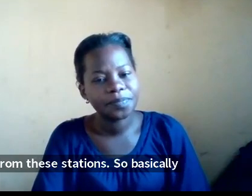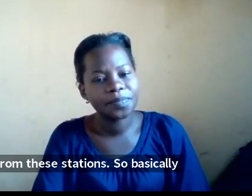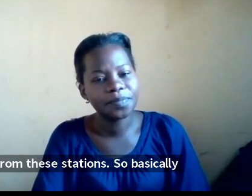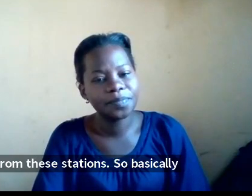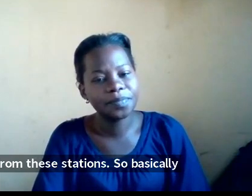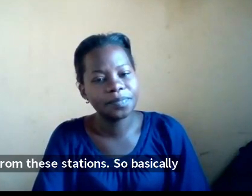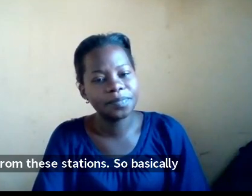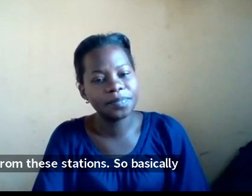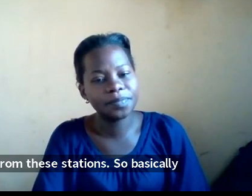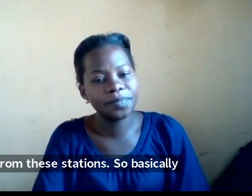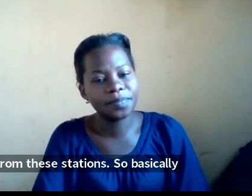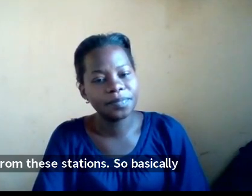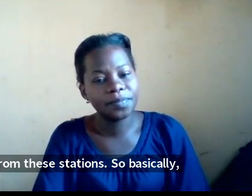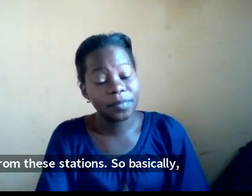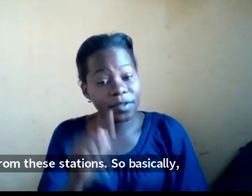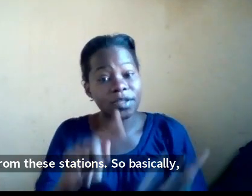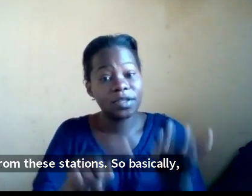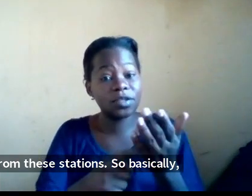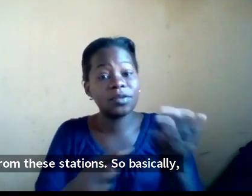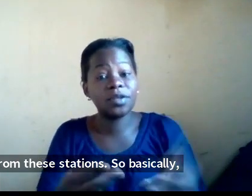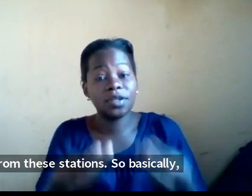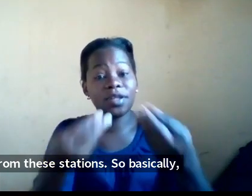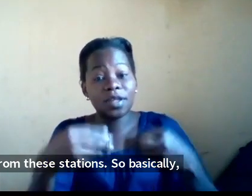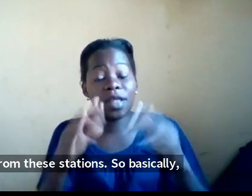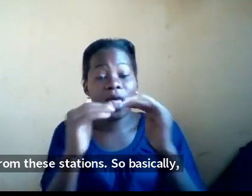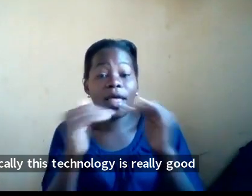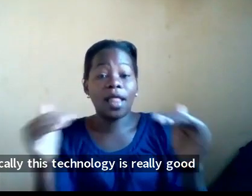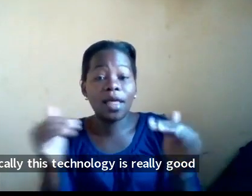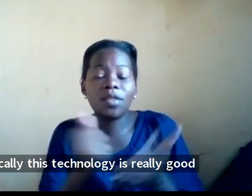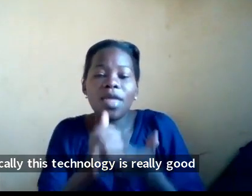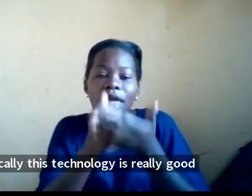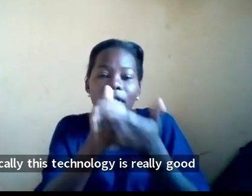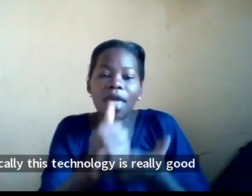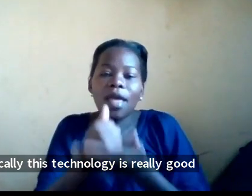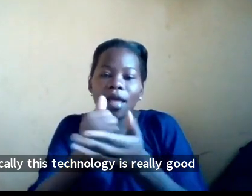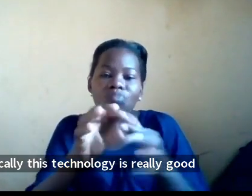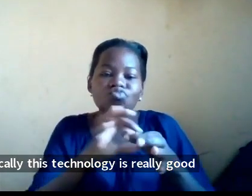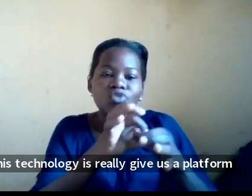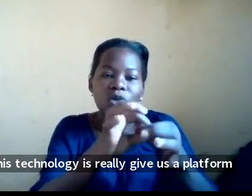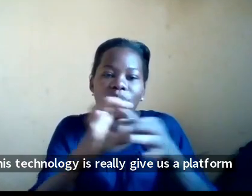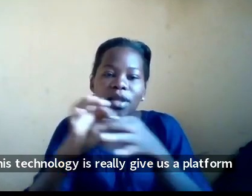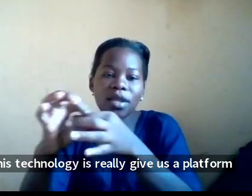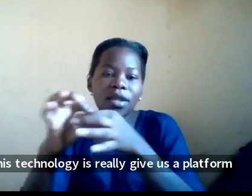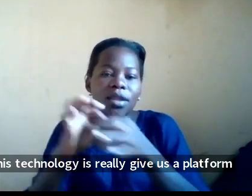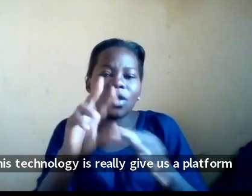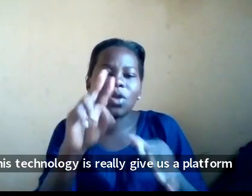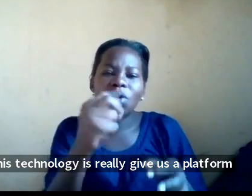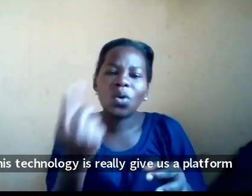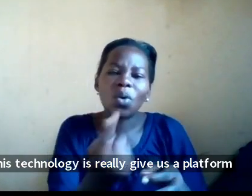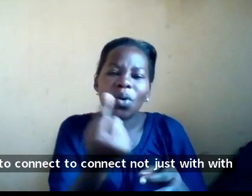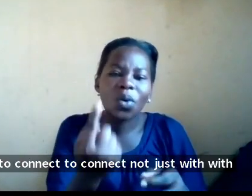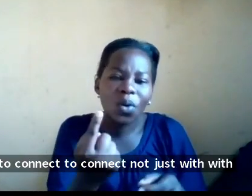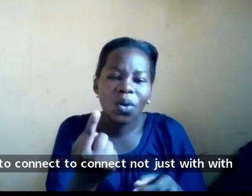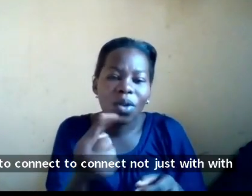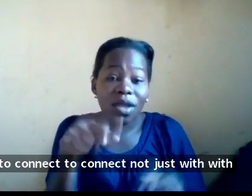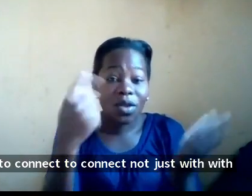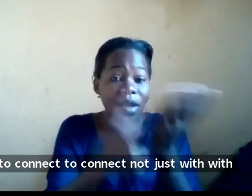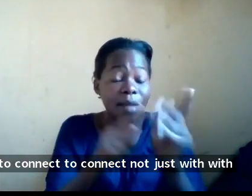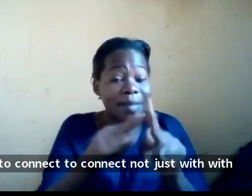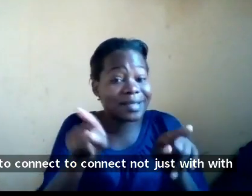basically these technologies really give us a platform to help us to connect not just within Uganda, but